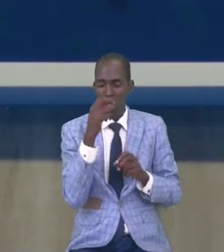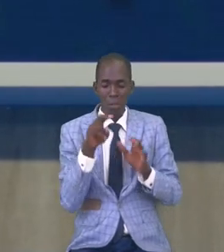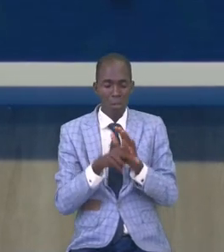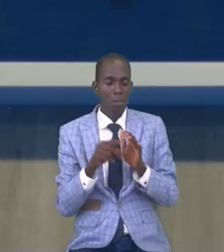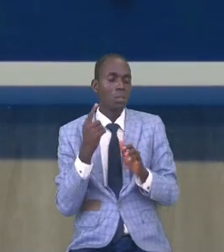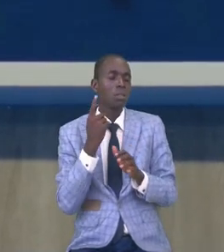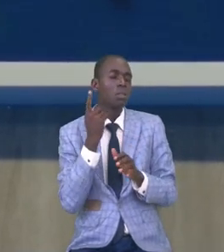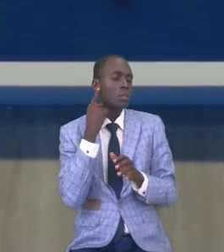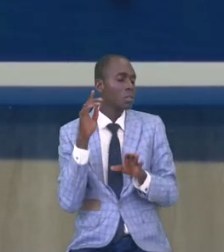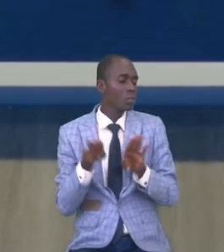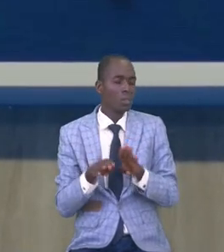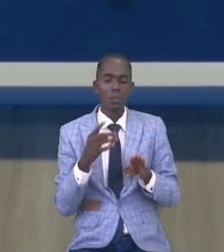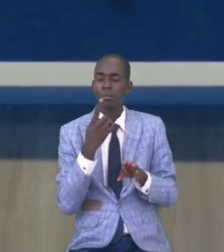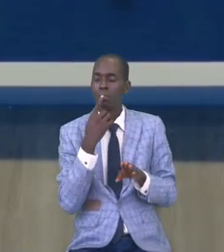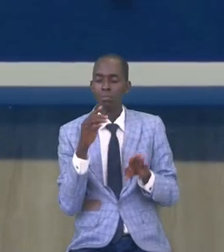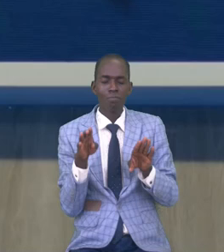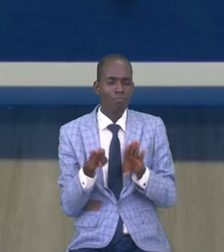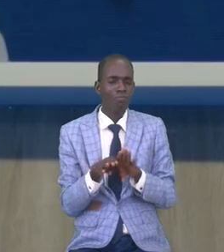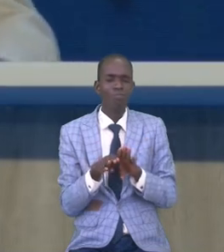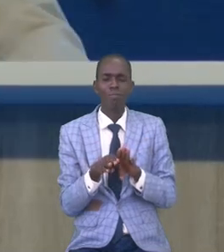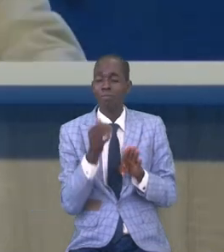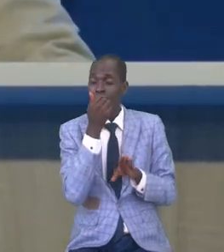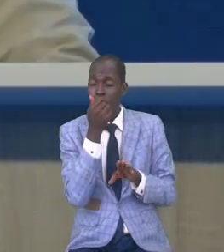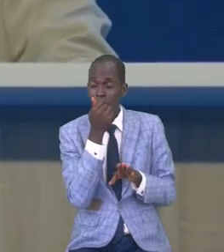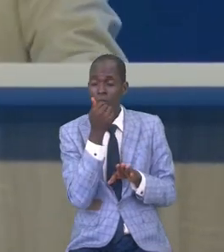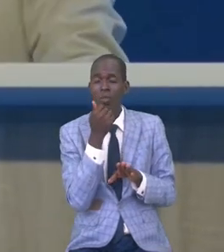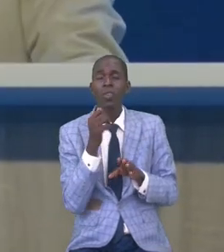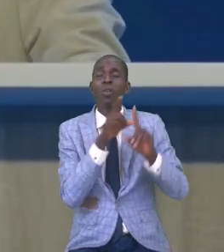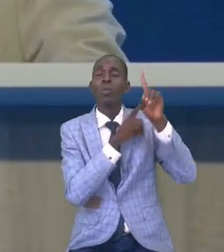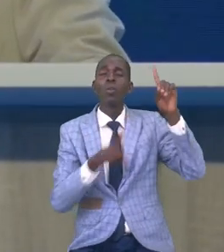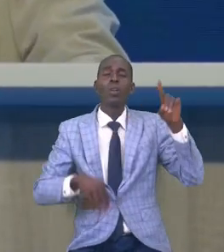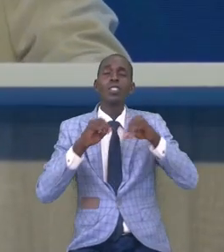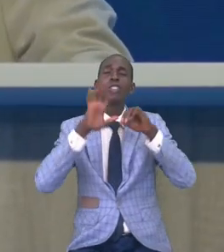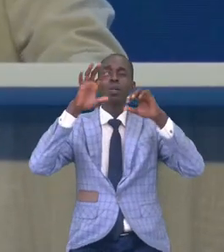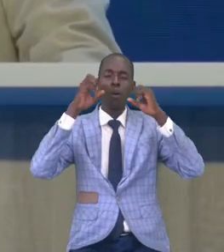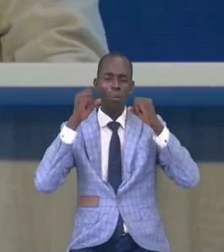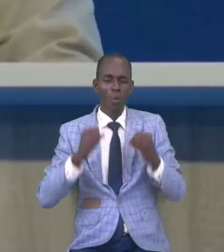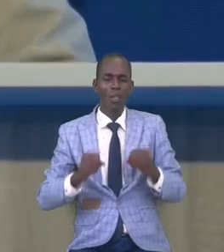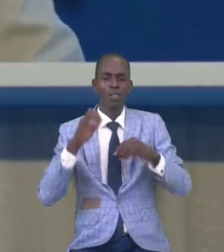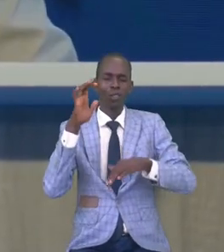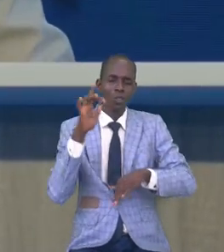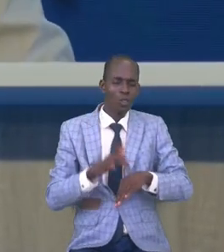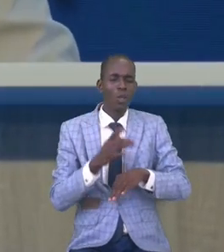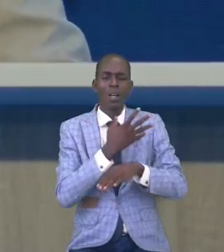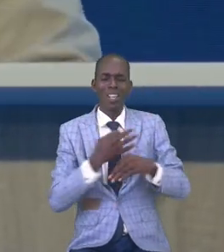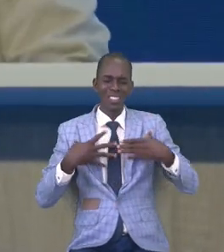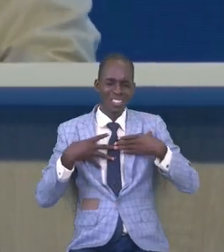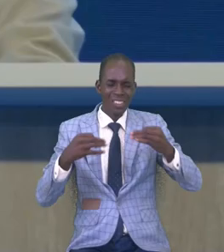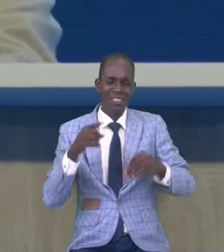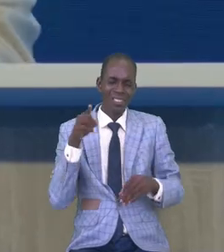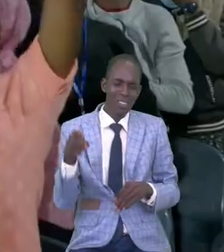deafness, dumbness, Lord, in your power, touch and heal them